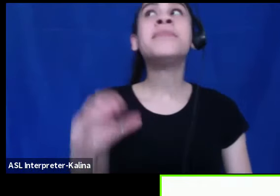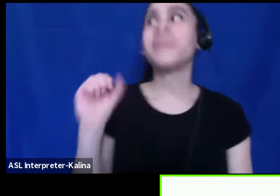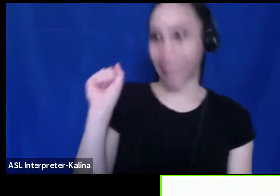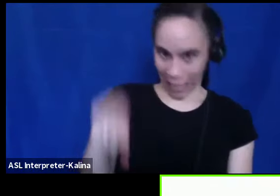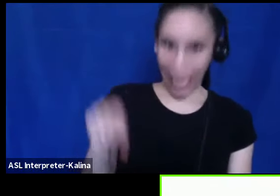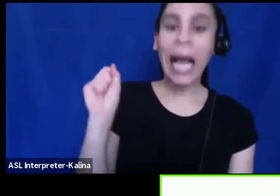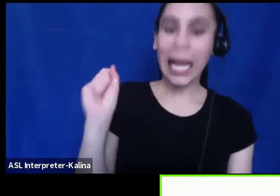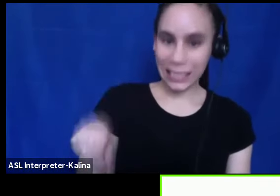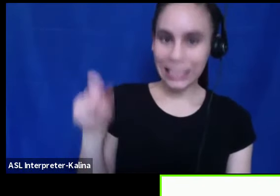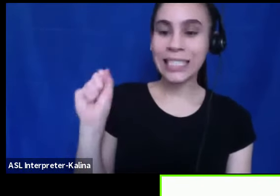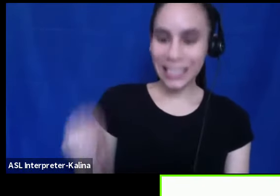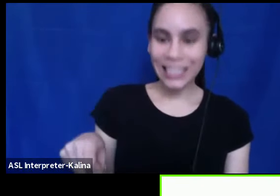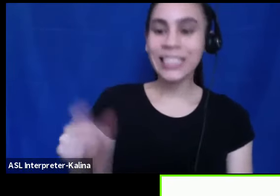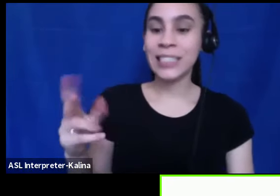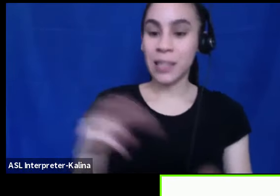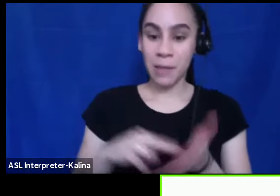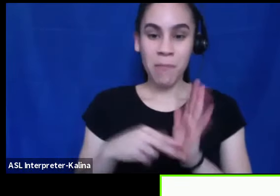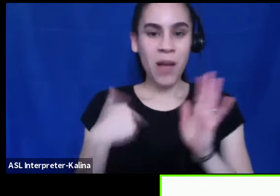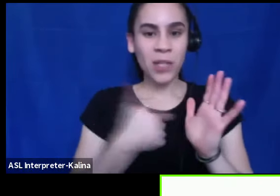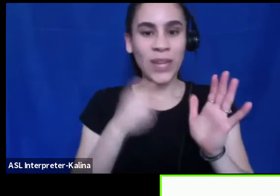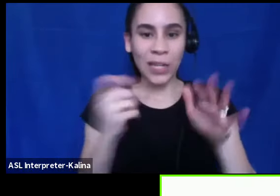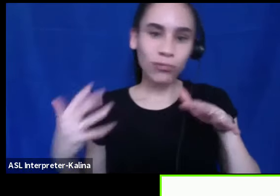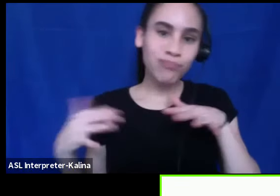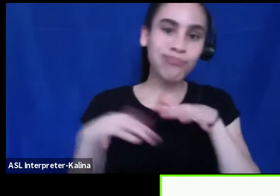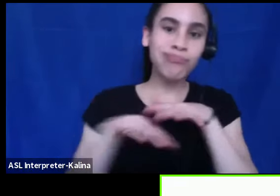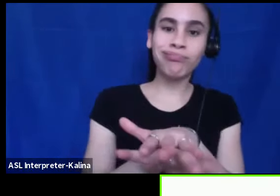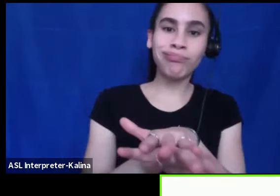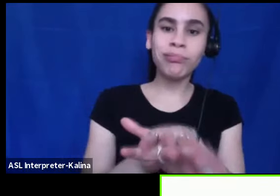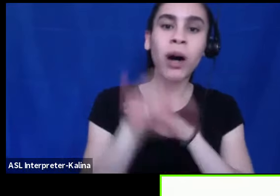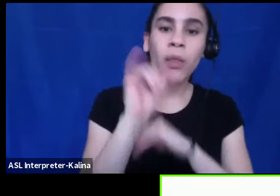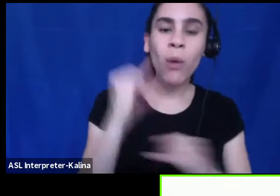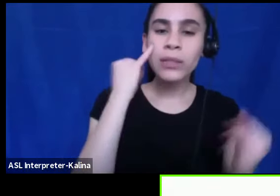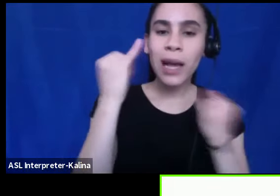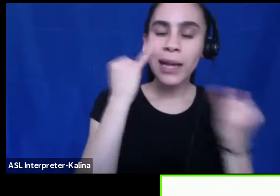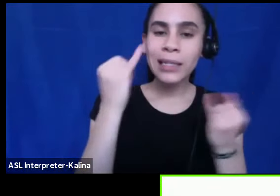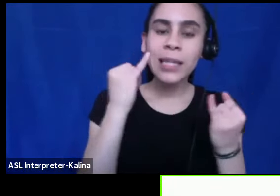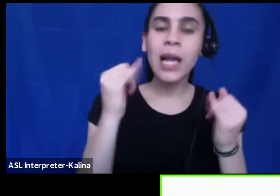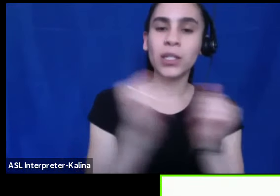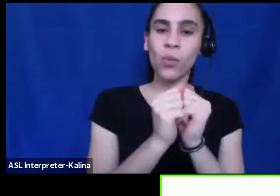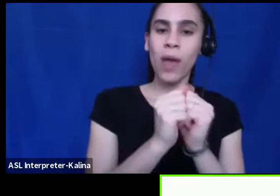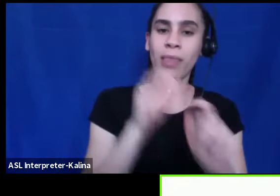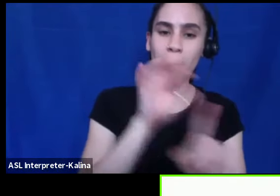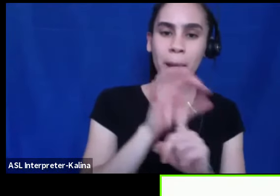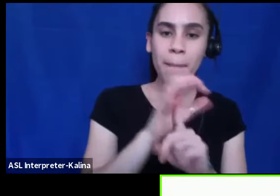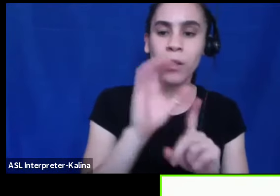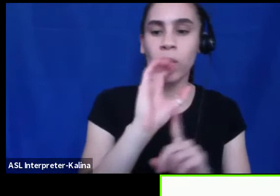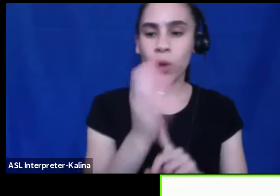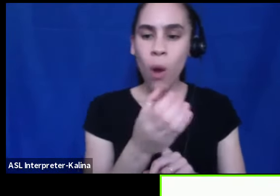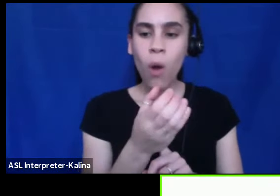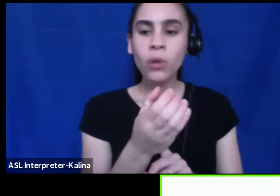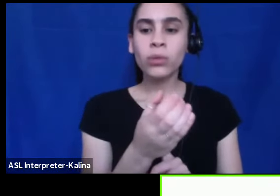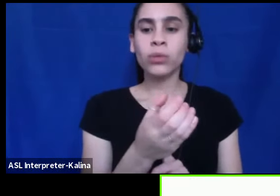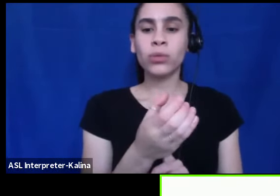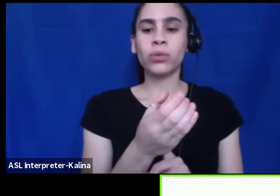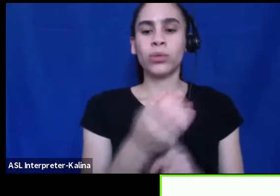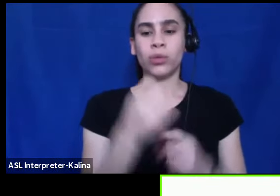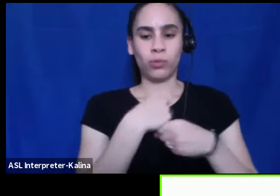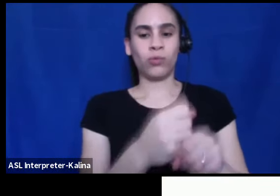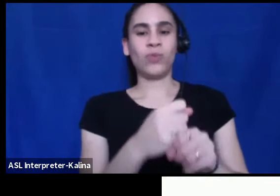Don't we need to mainstream these ideas in popular culture and create a culture shift in how people with disabilities are